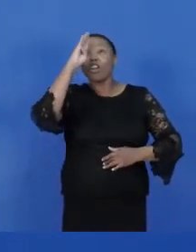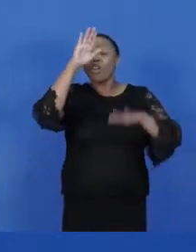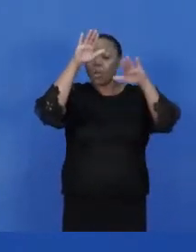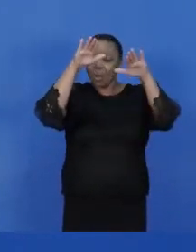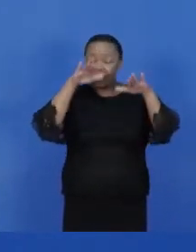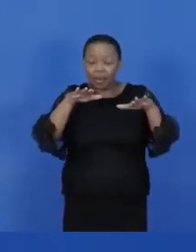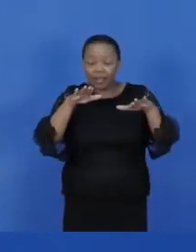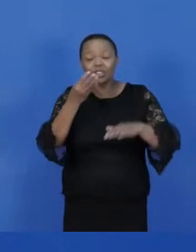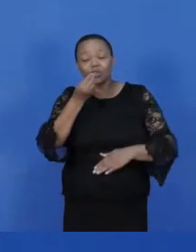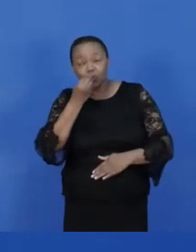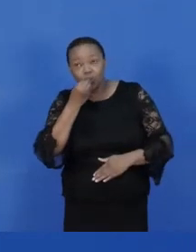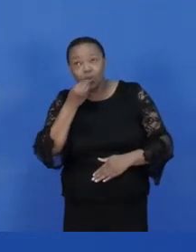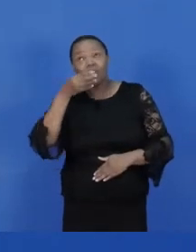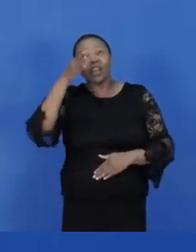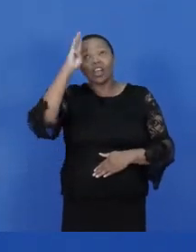our food and our water,